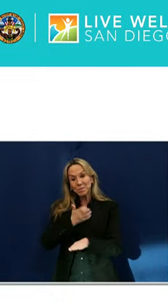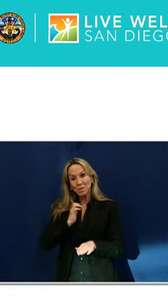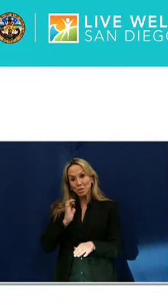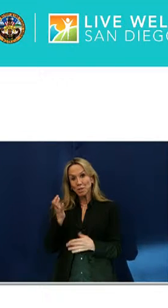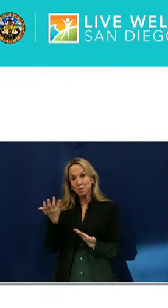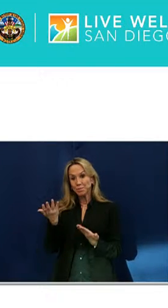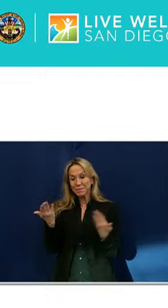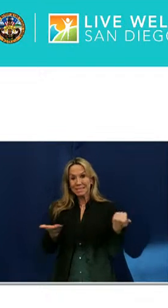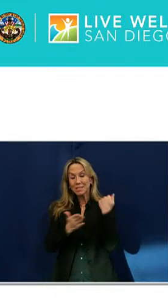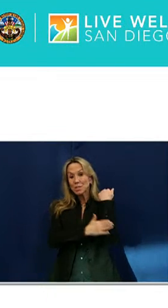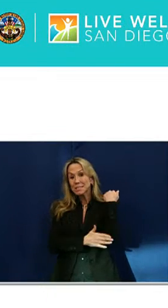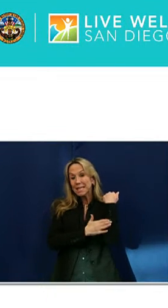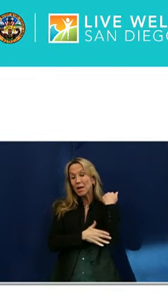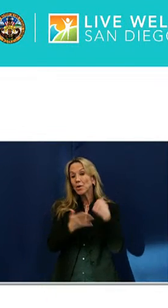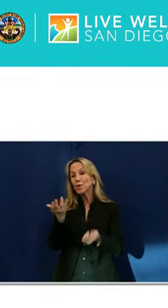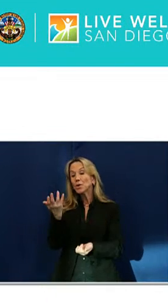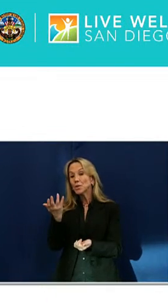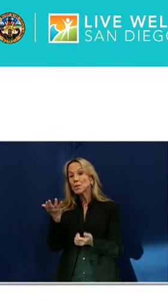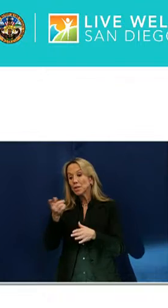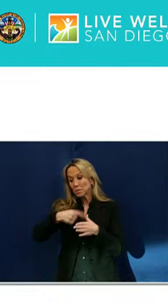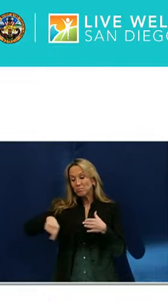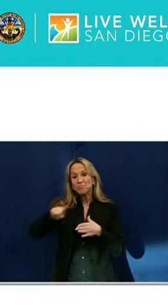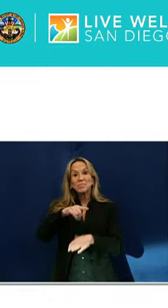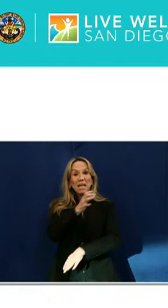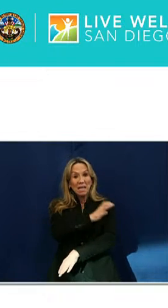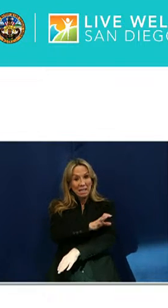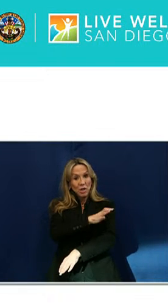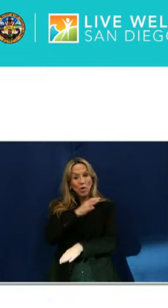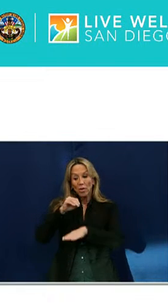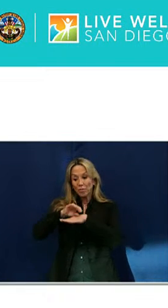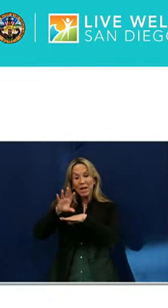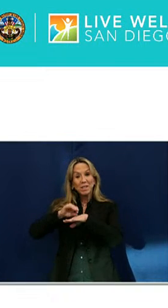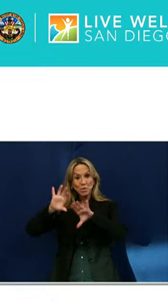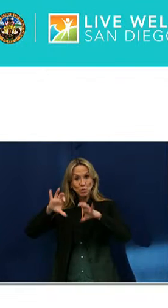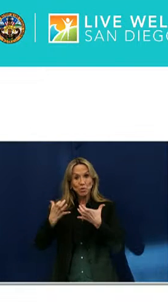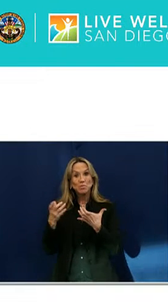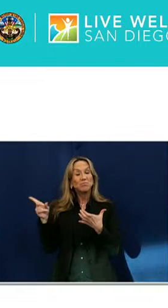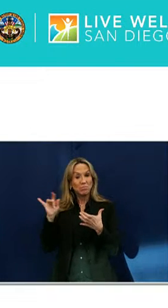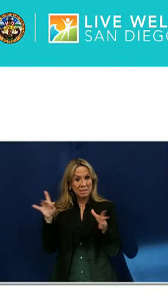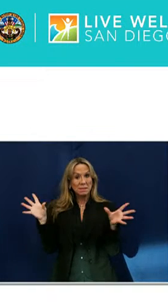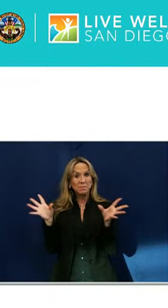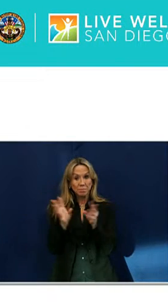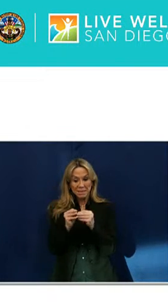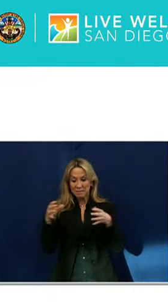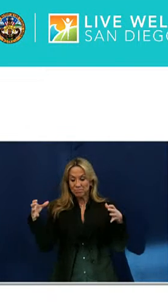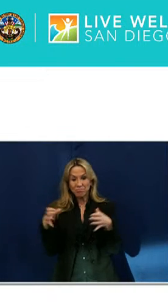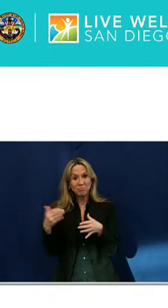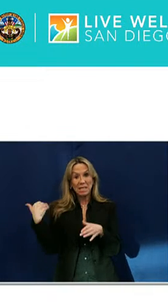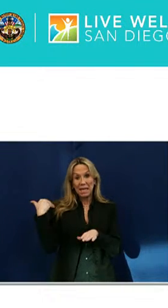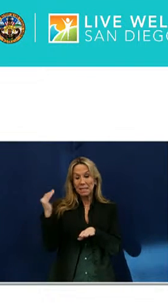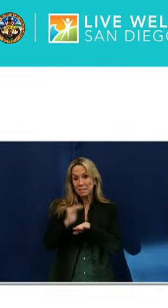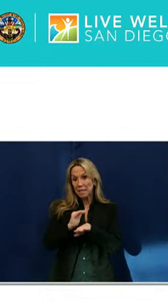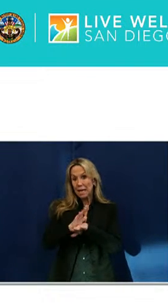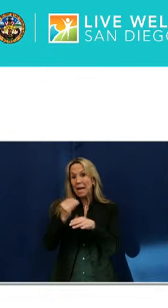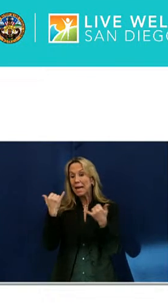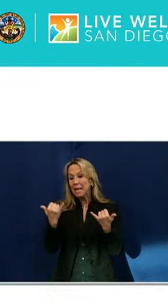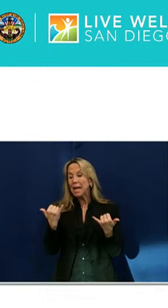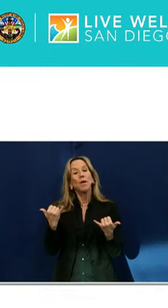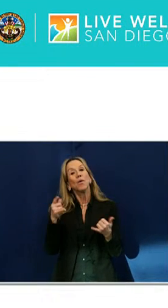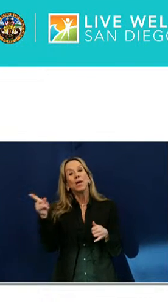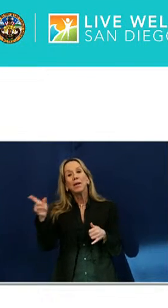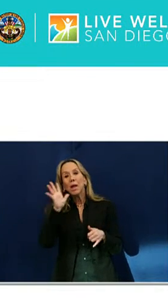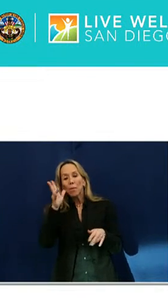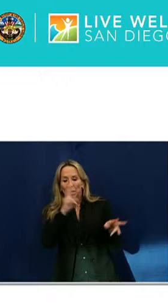COVID-19 vaccine clinical advisory group met and will also be in the process